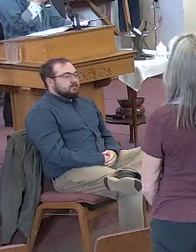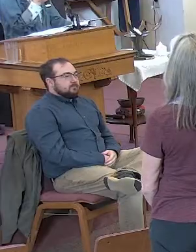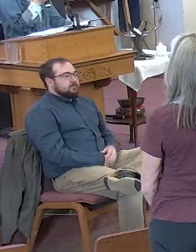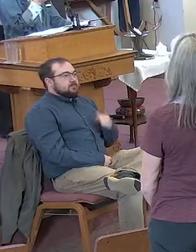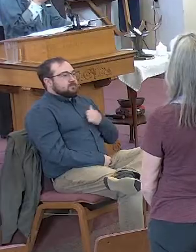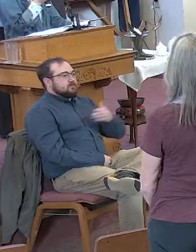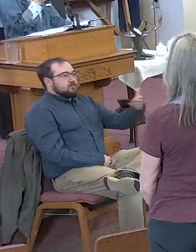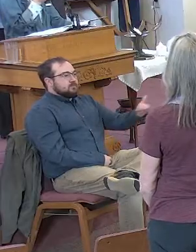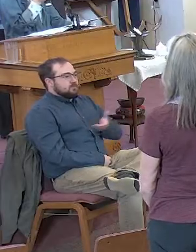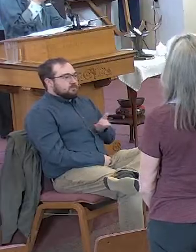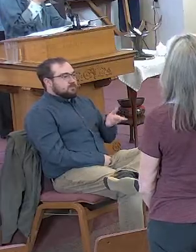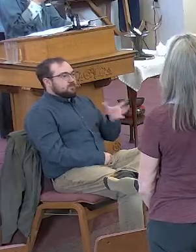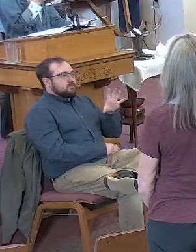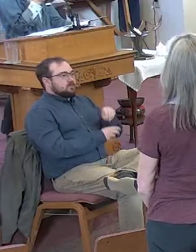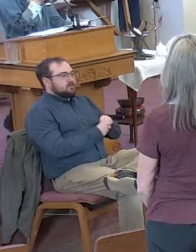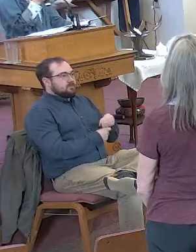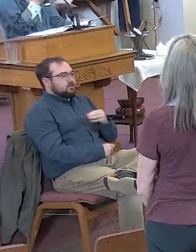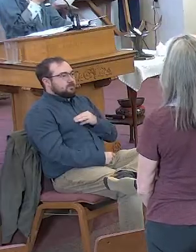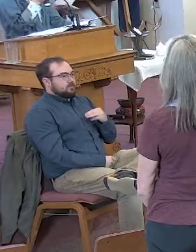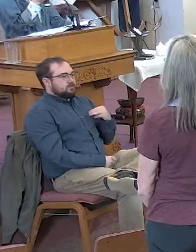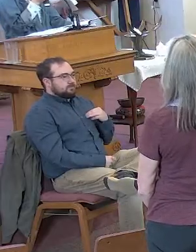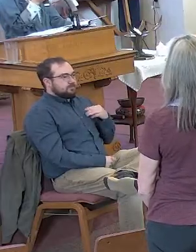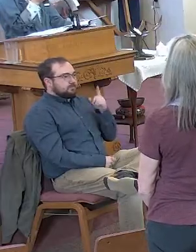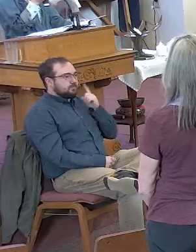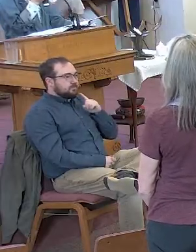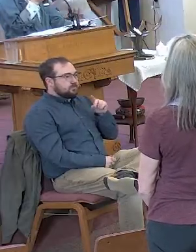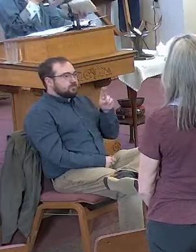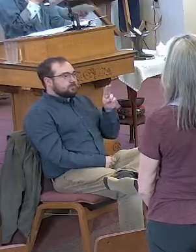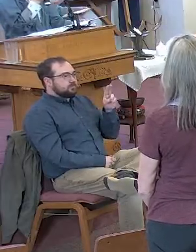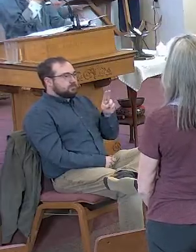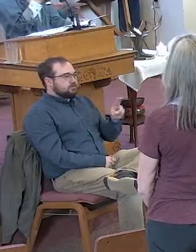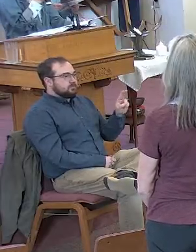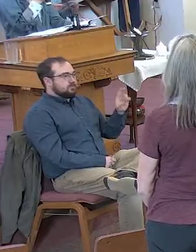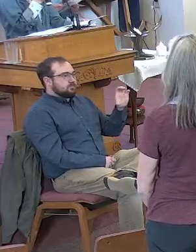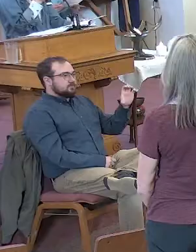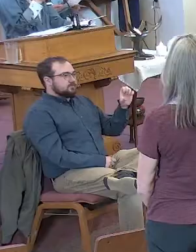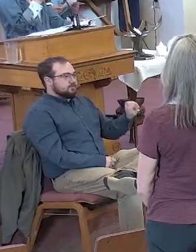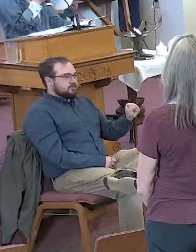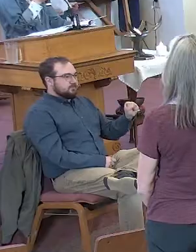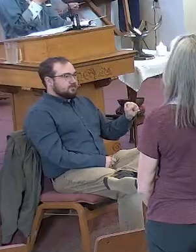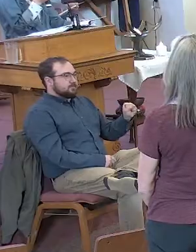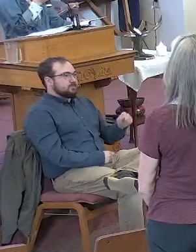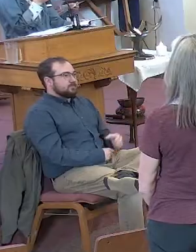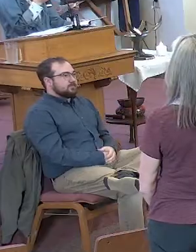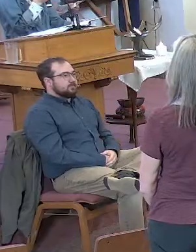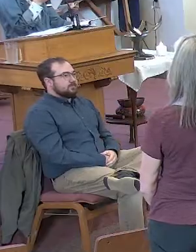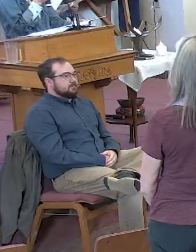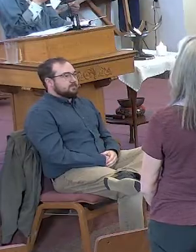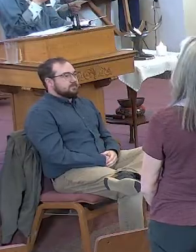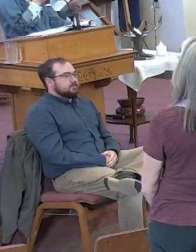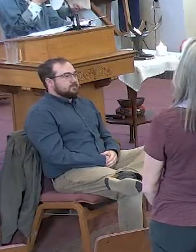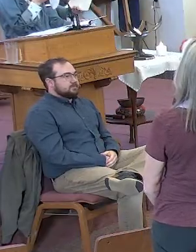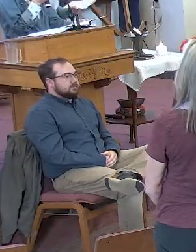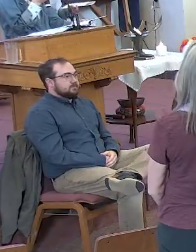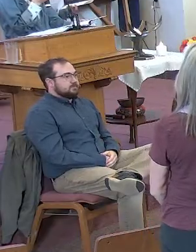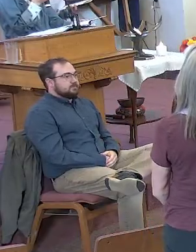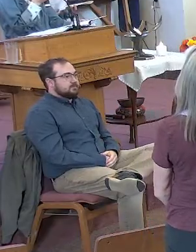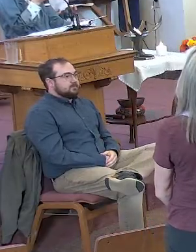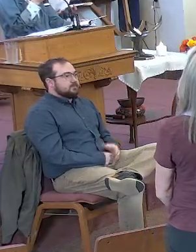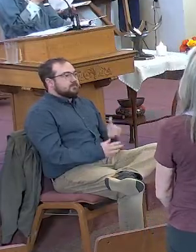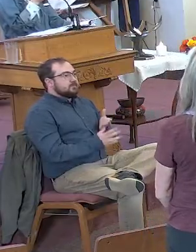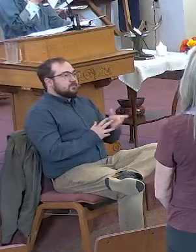We welcome you into membership in the Unitarian Universalist Congregation of